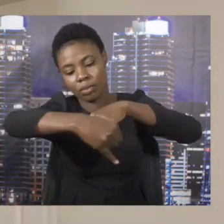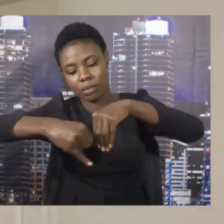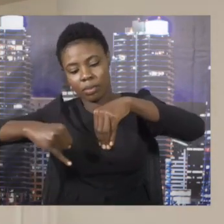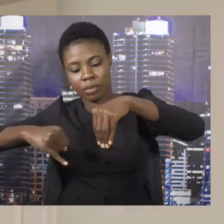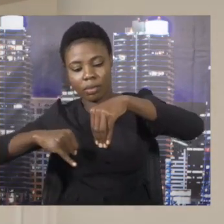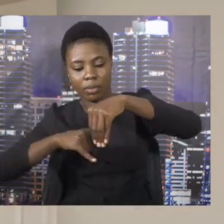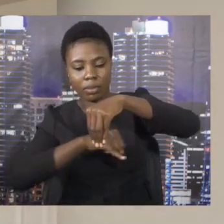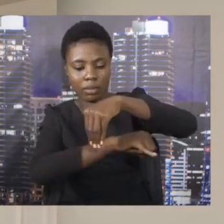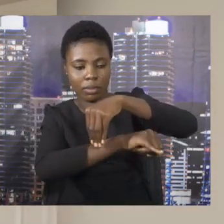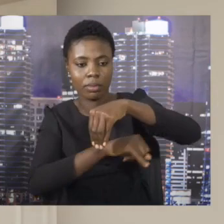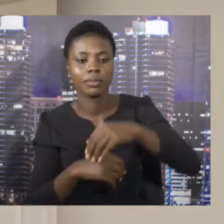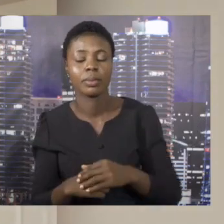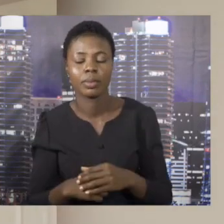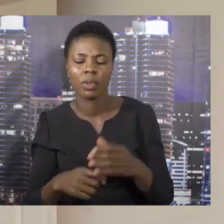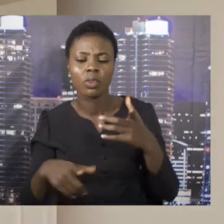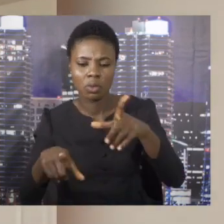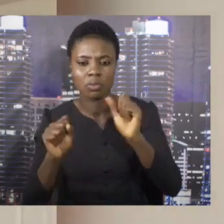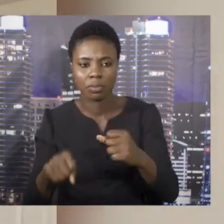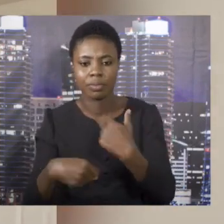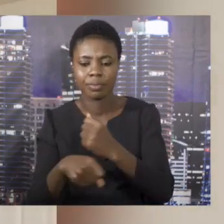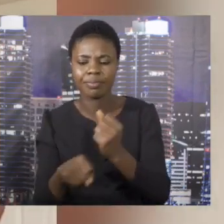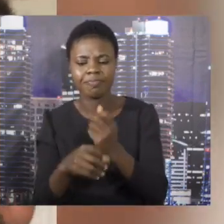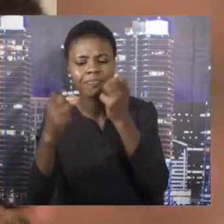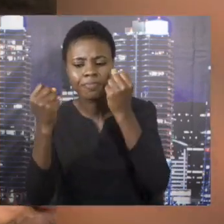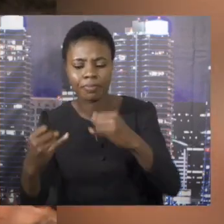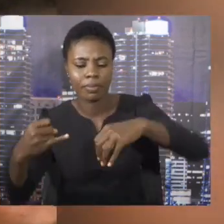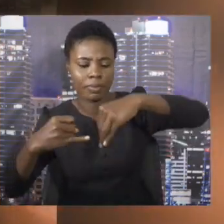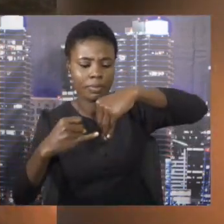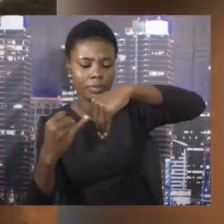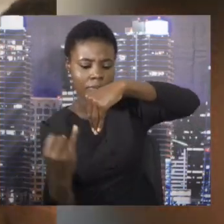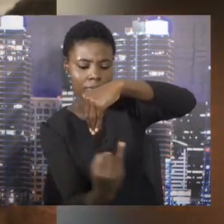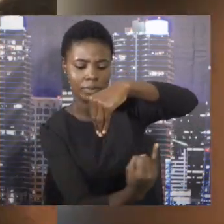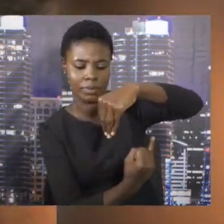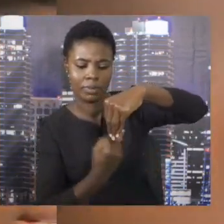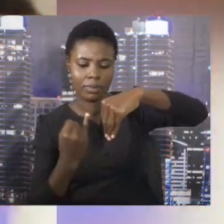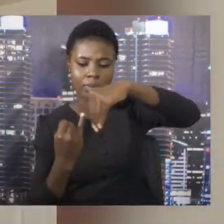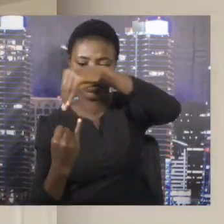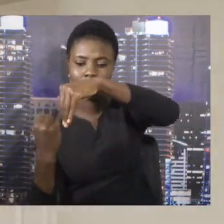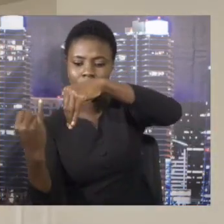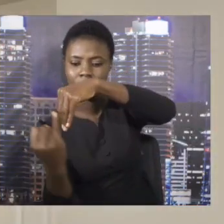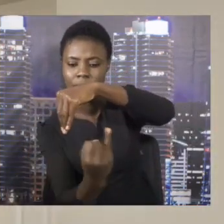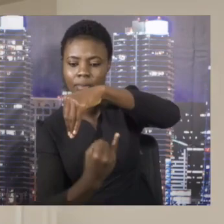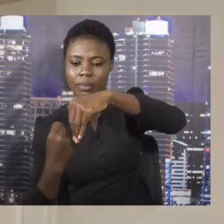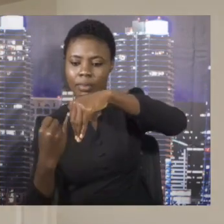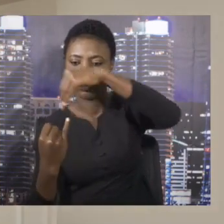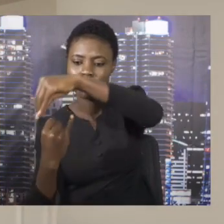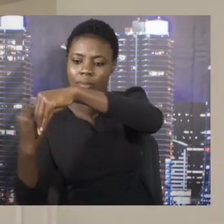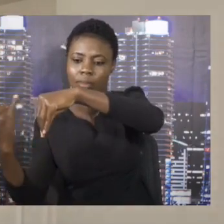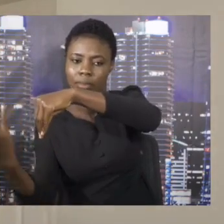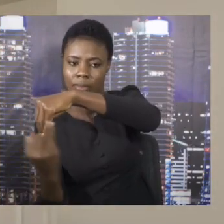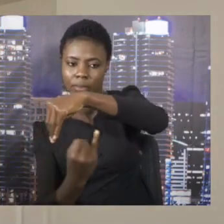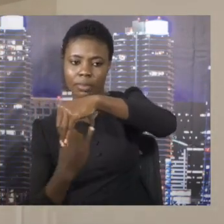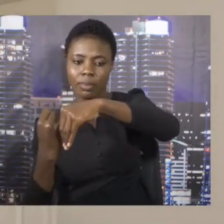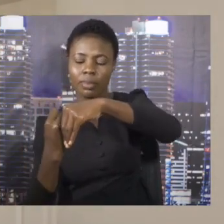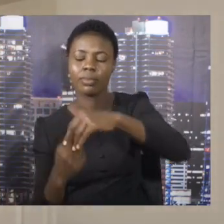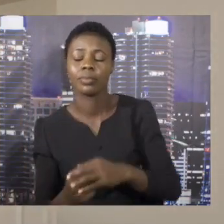you can create multiple circular shapes, and you can also in doing that, you can allow the shapes to also overlap. So you can